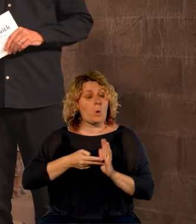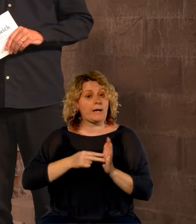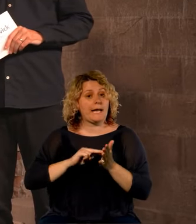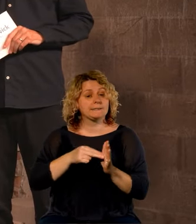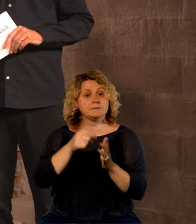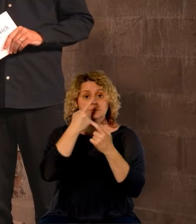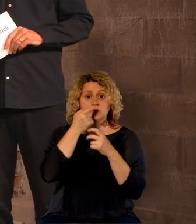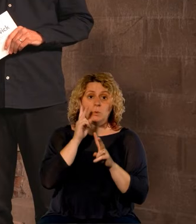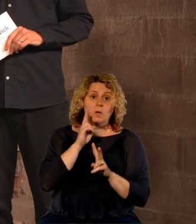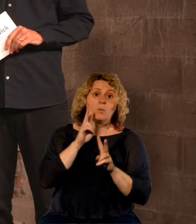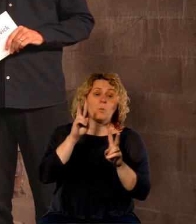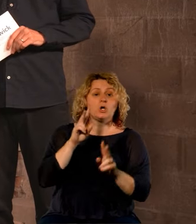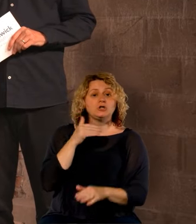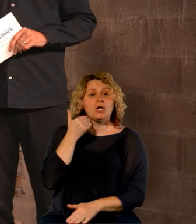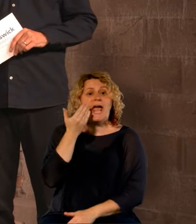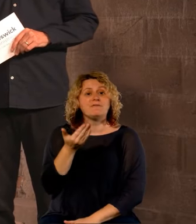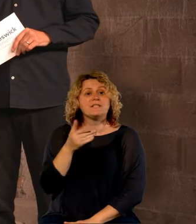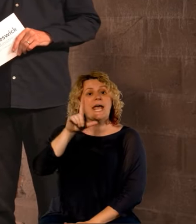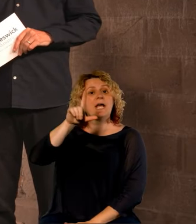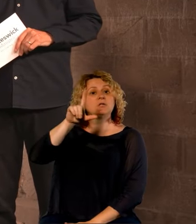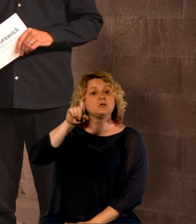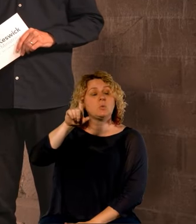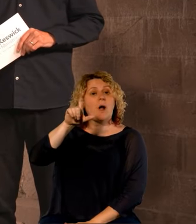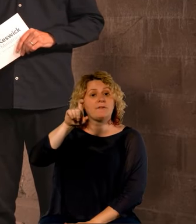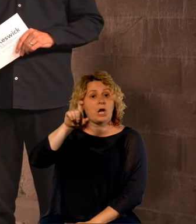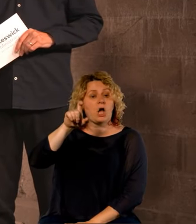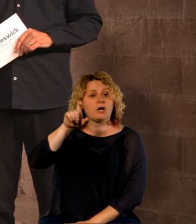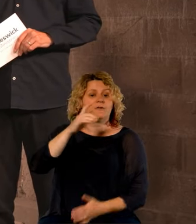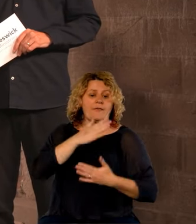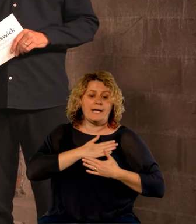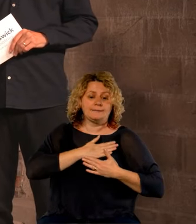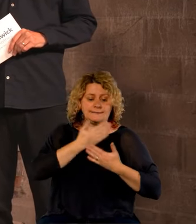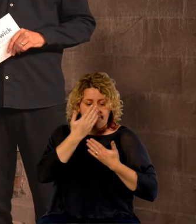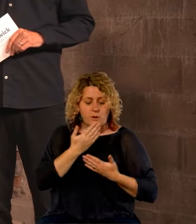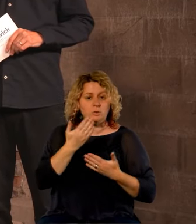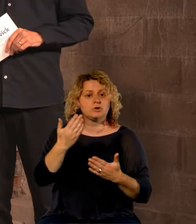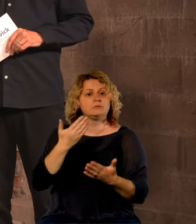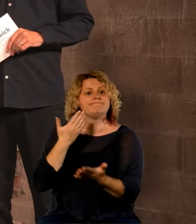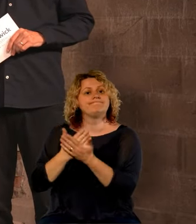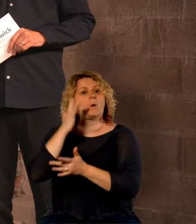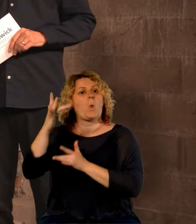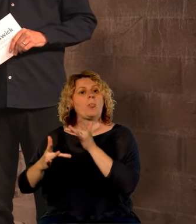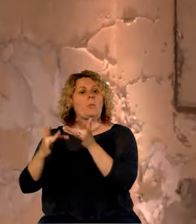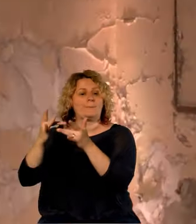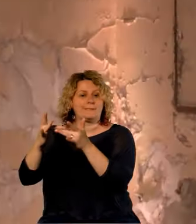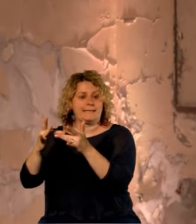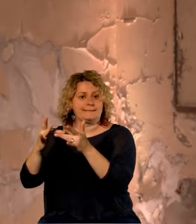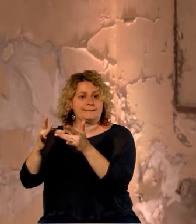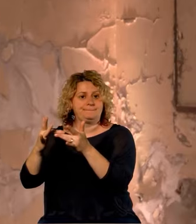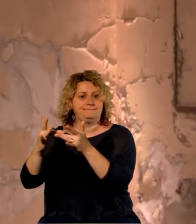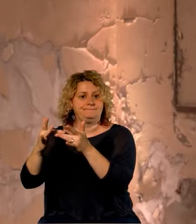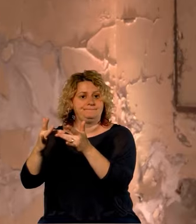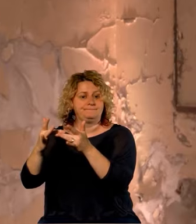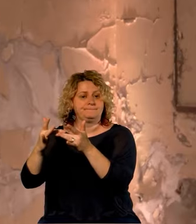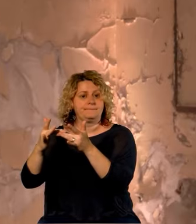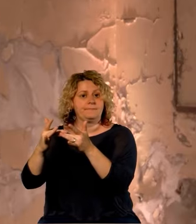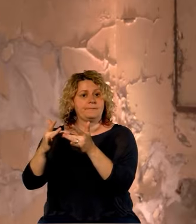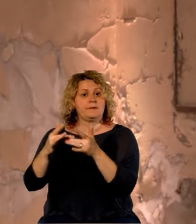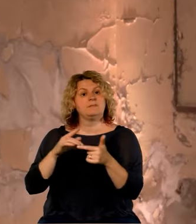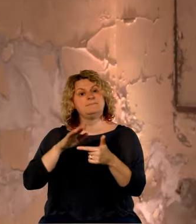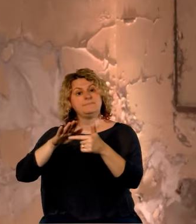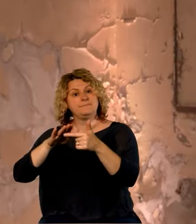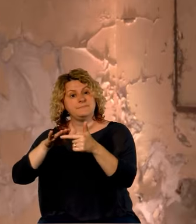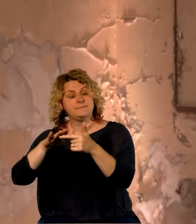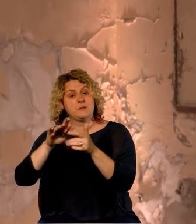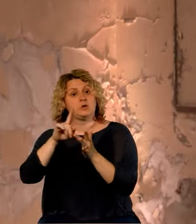their daily devotion at 12 p.m. each day on the Virtually Keswick Convention website. In a moment, Jonathan Carswell